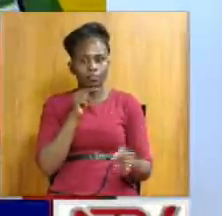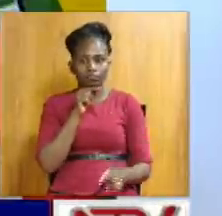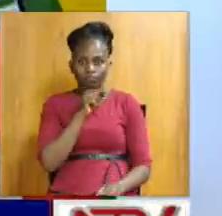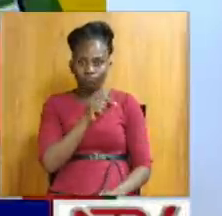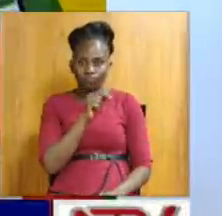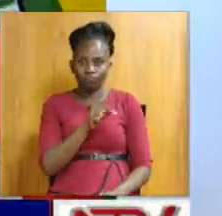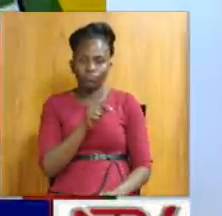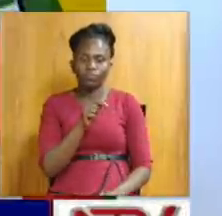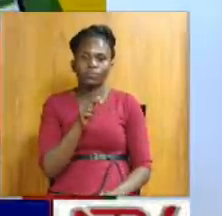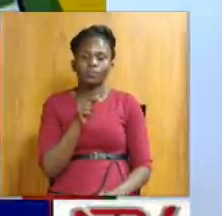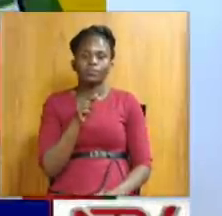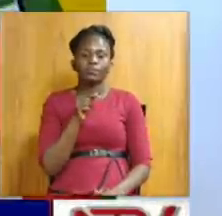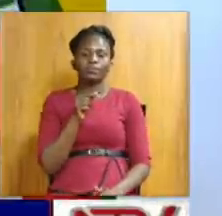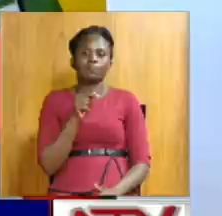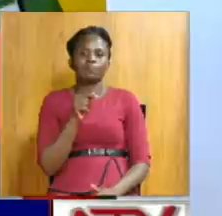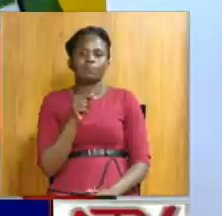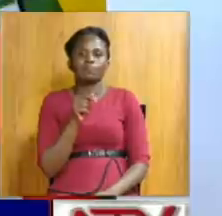to